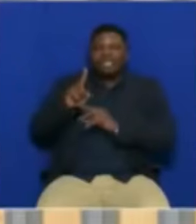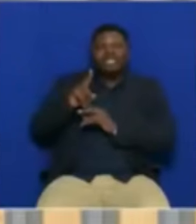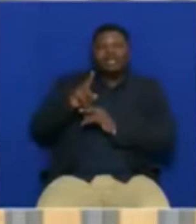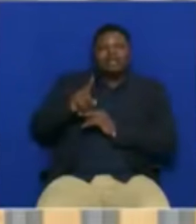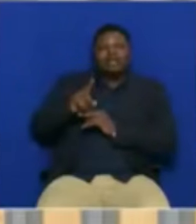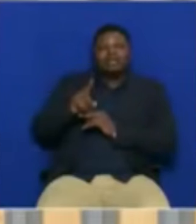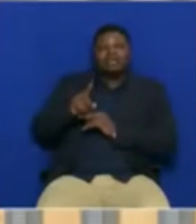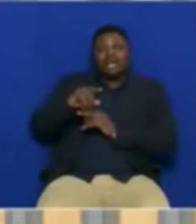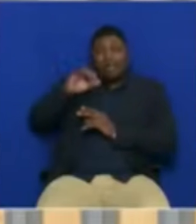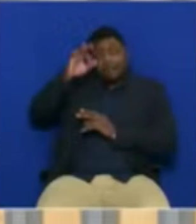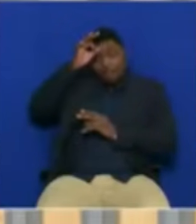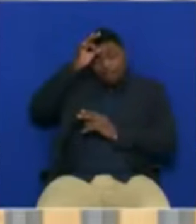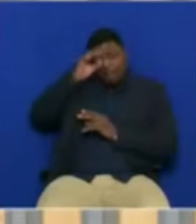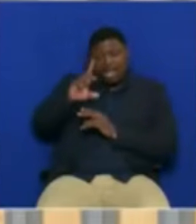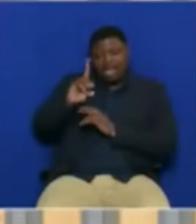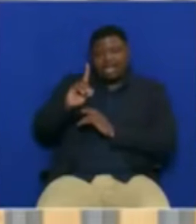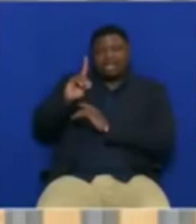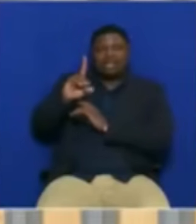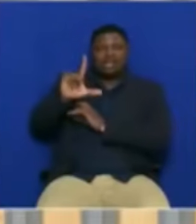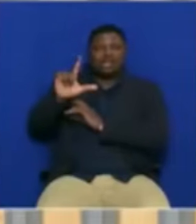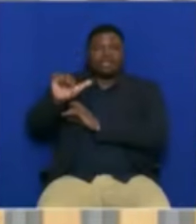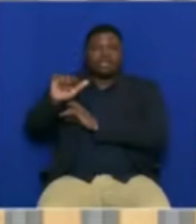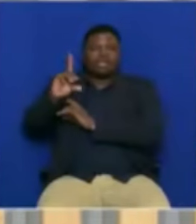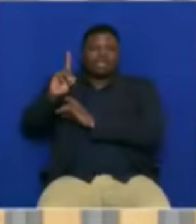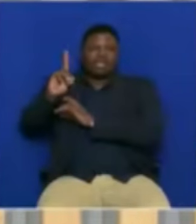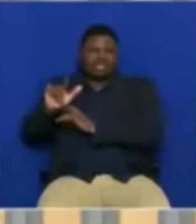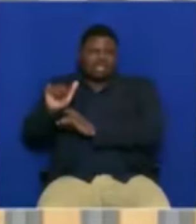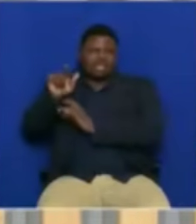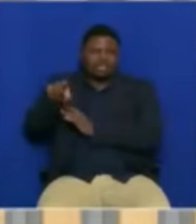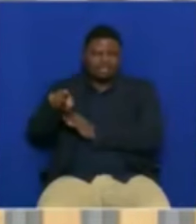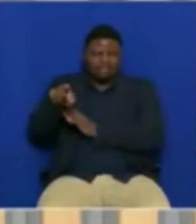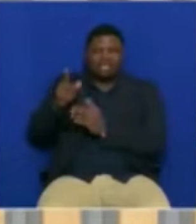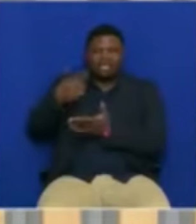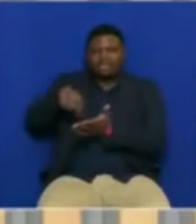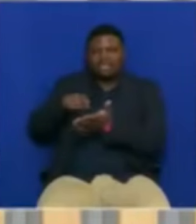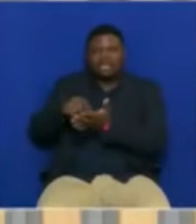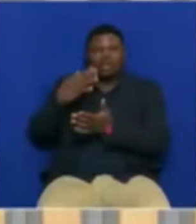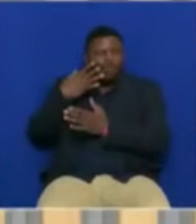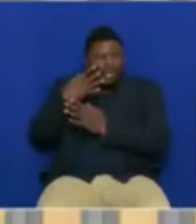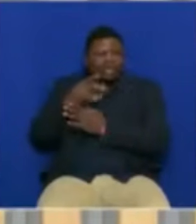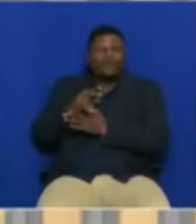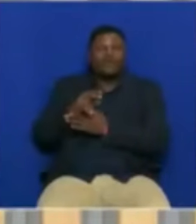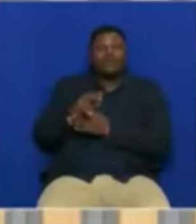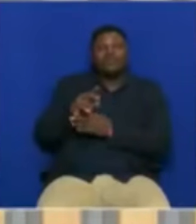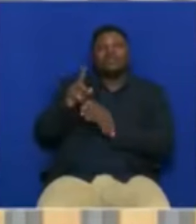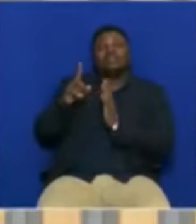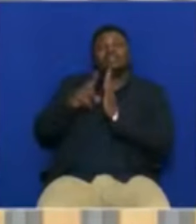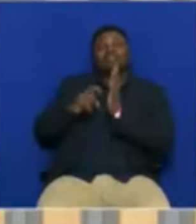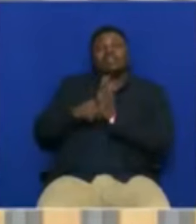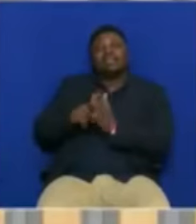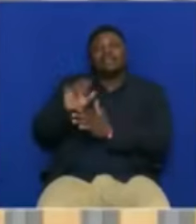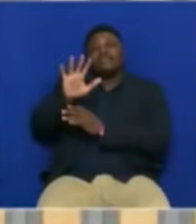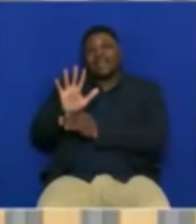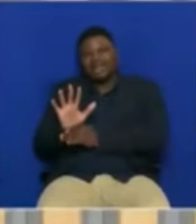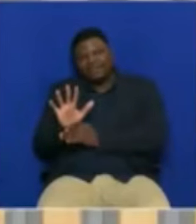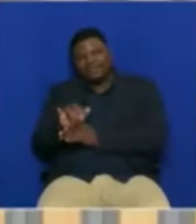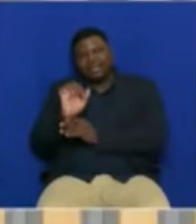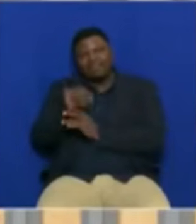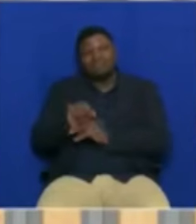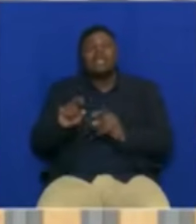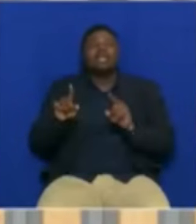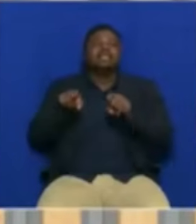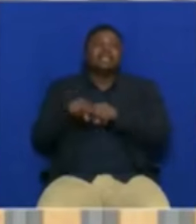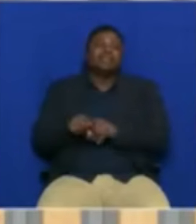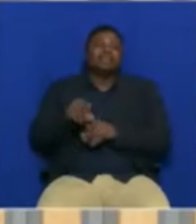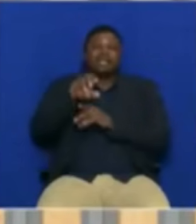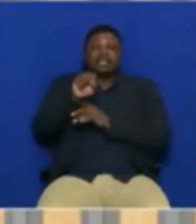agree with you. It would appear then that after General Sibia had signed, it then